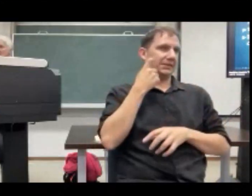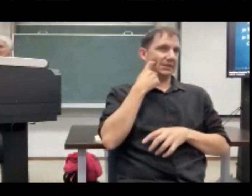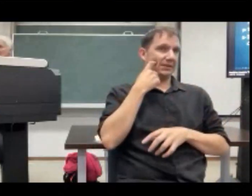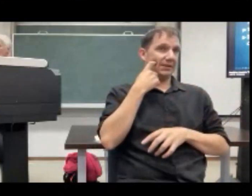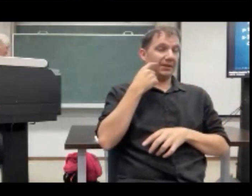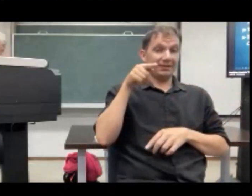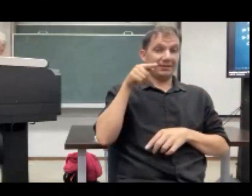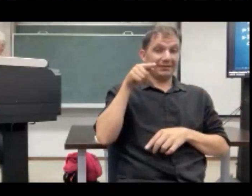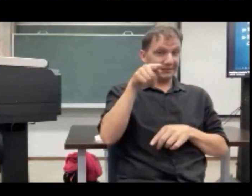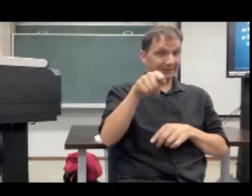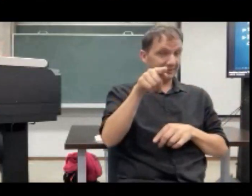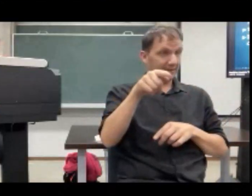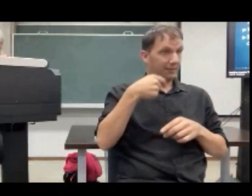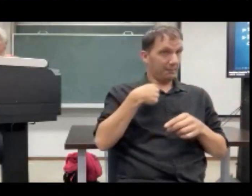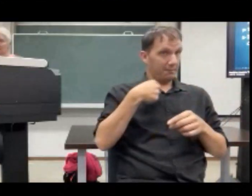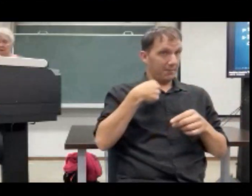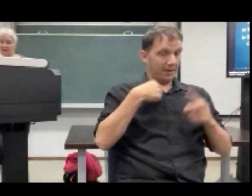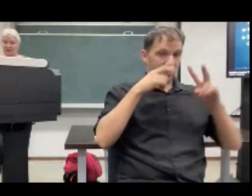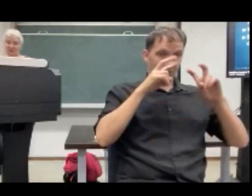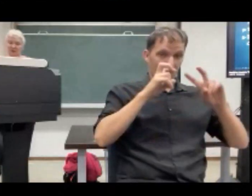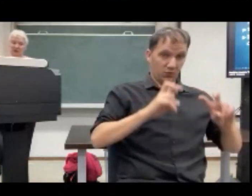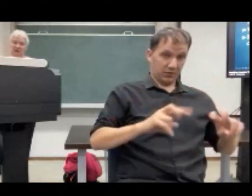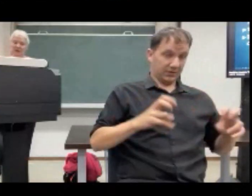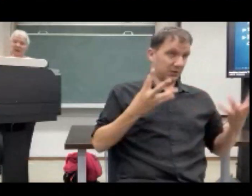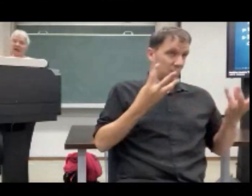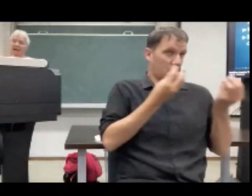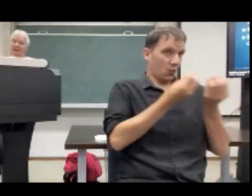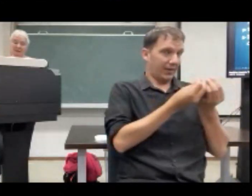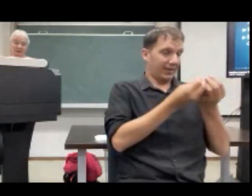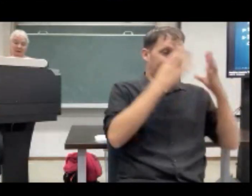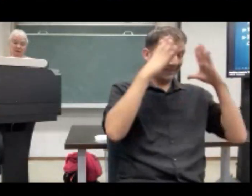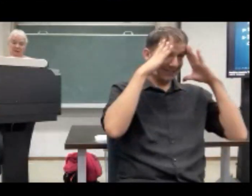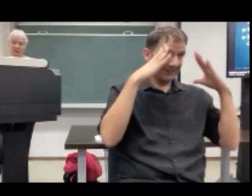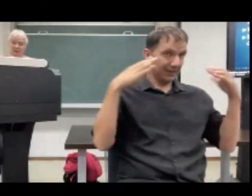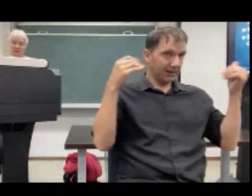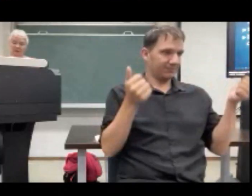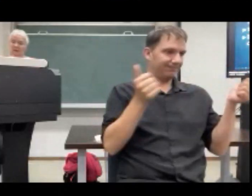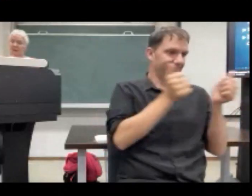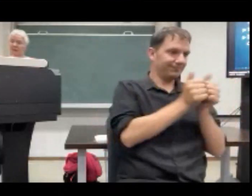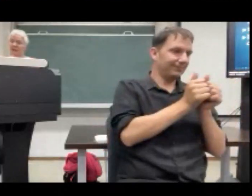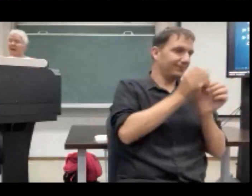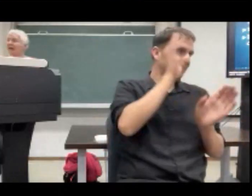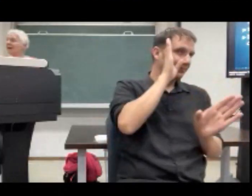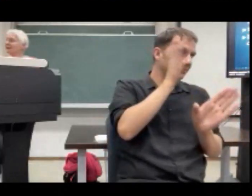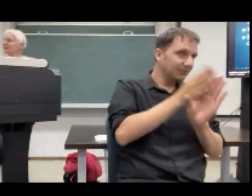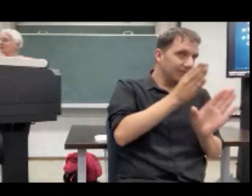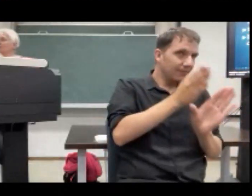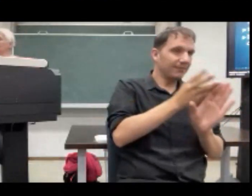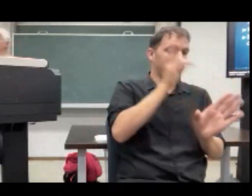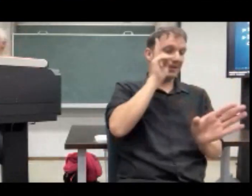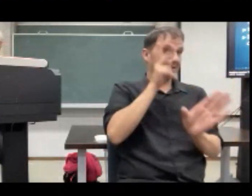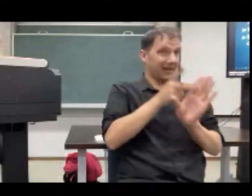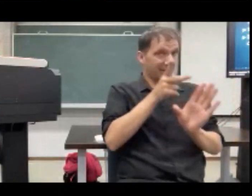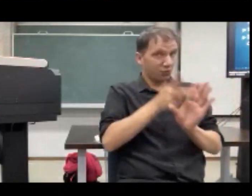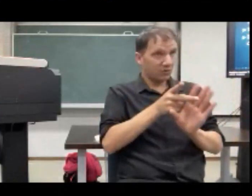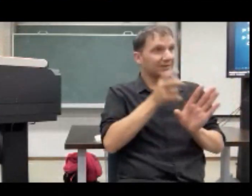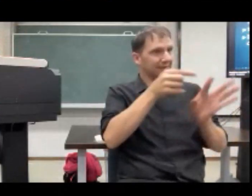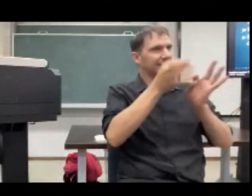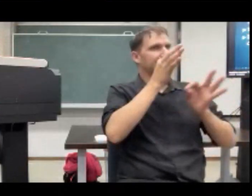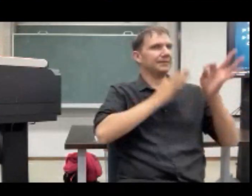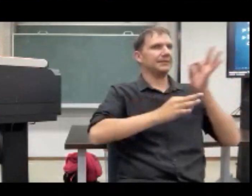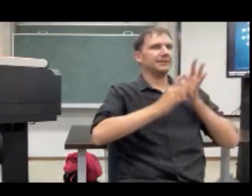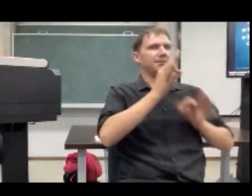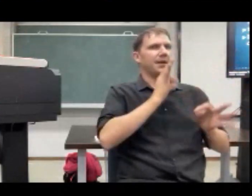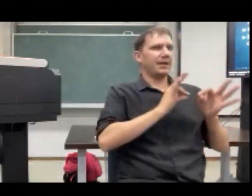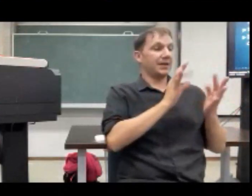Dutch colleagues working in a centre with deaf patients, psychologists and psychiatrists, and they told me the story